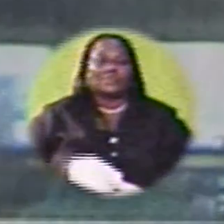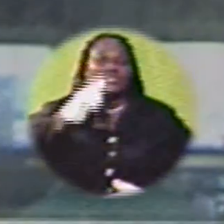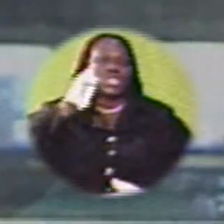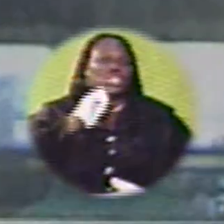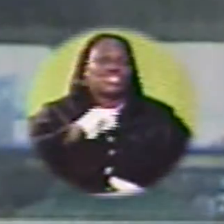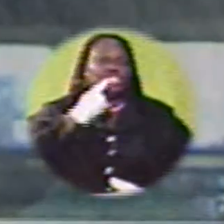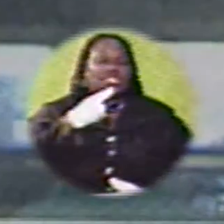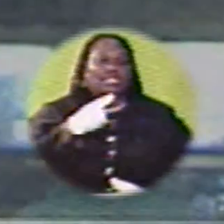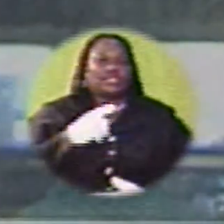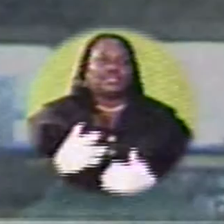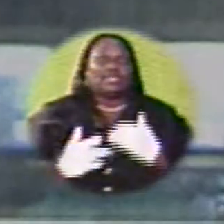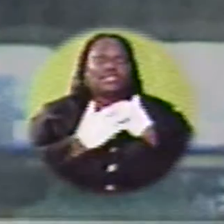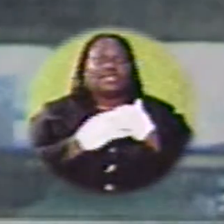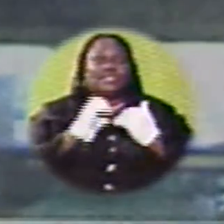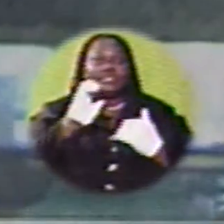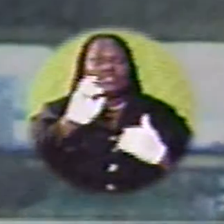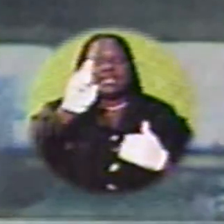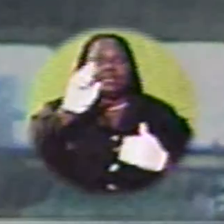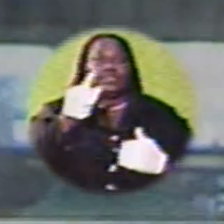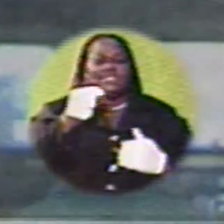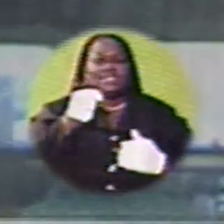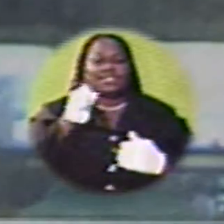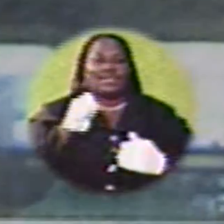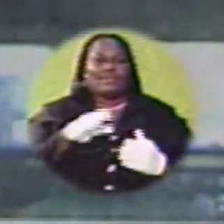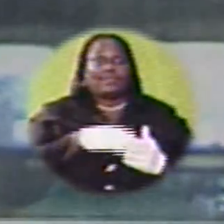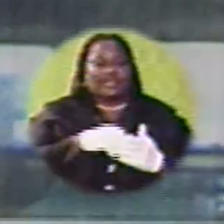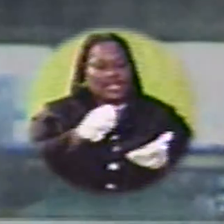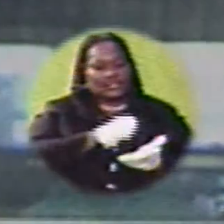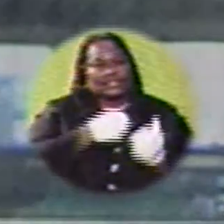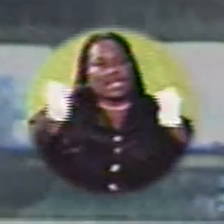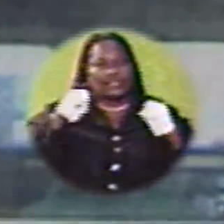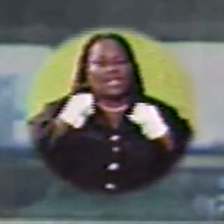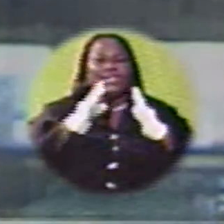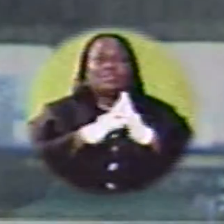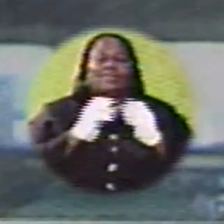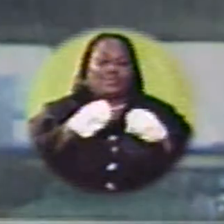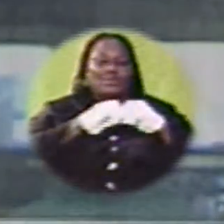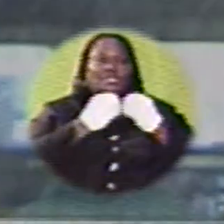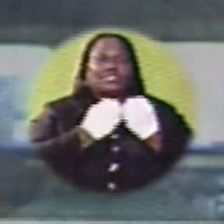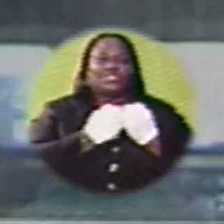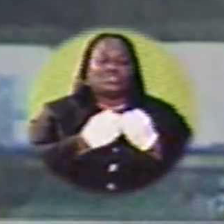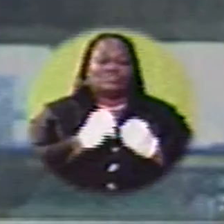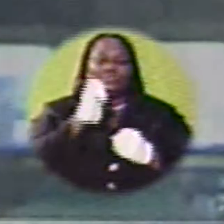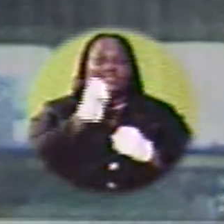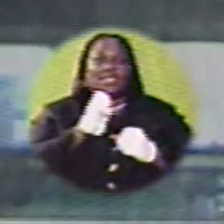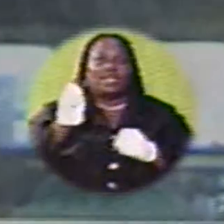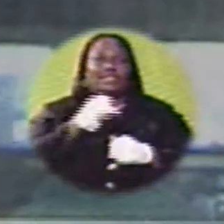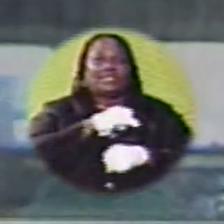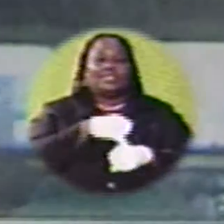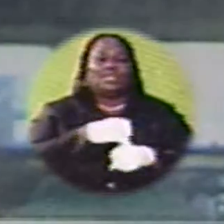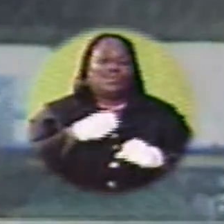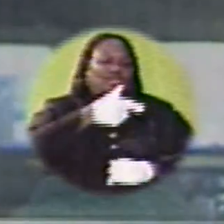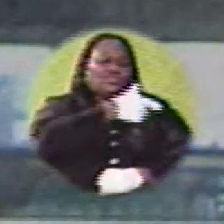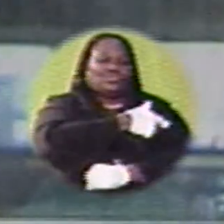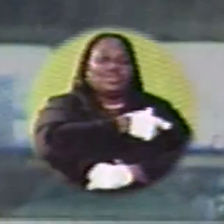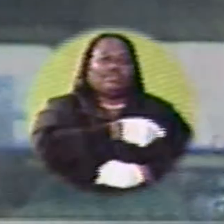Says technocrats have conducted a mapping exercise to determine the organizations across the island affiliated with drug